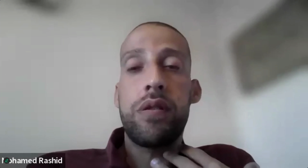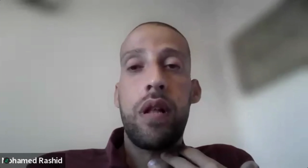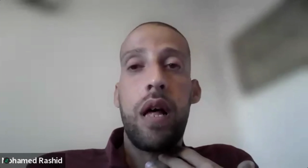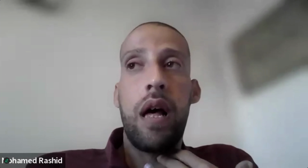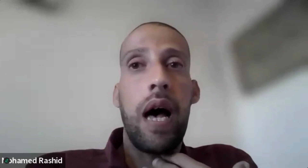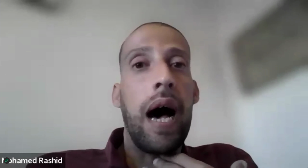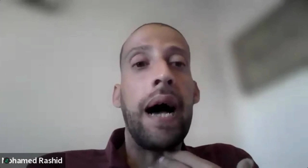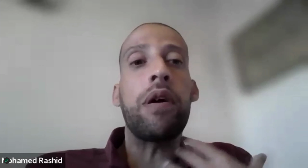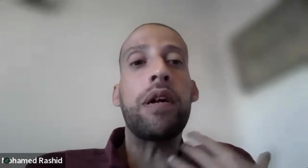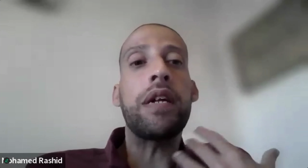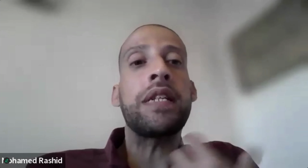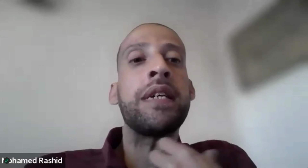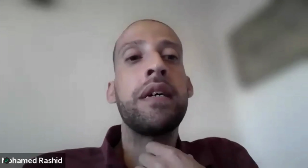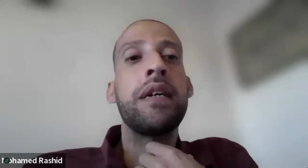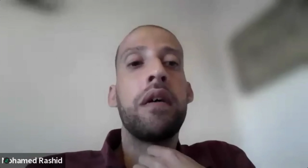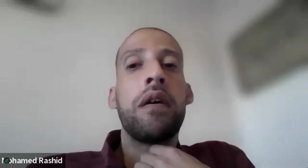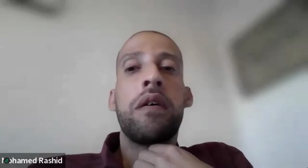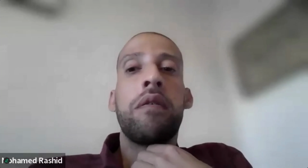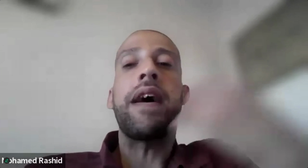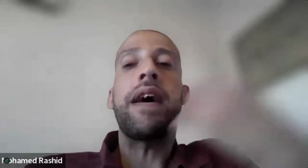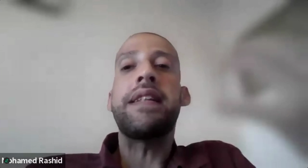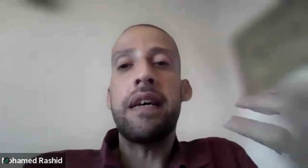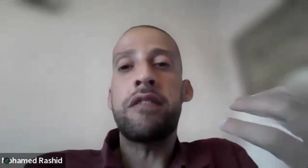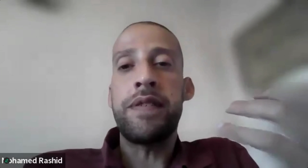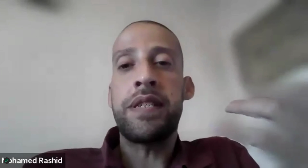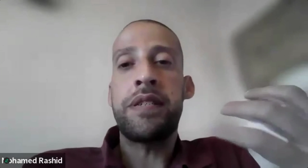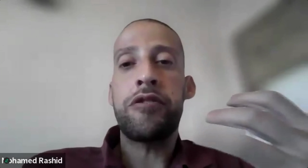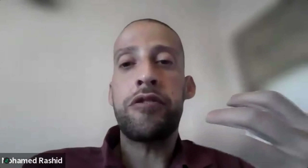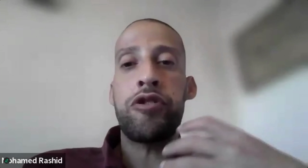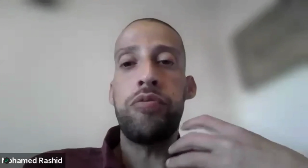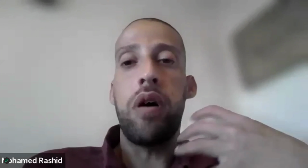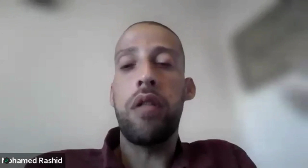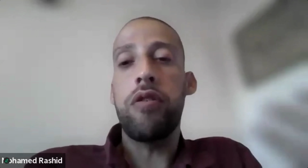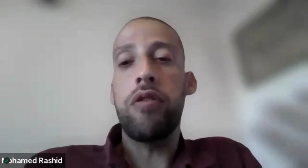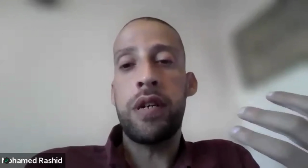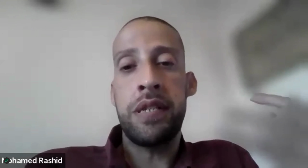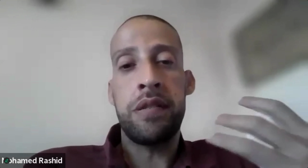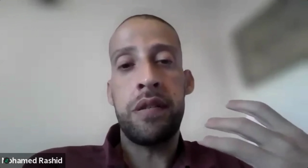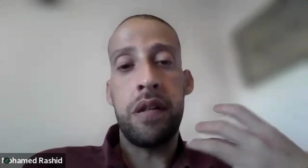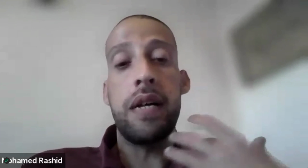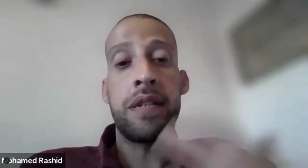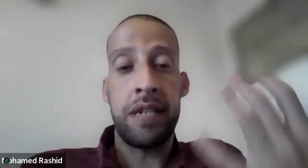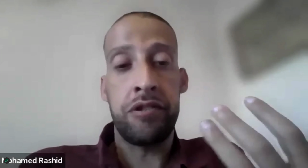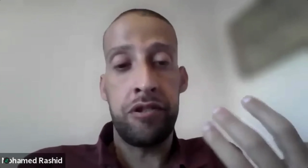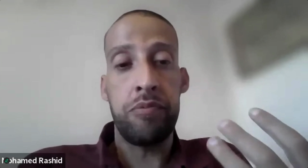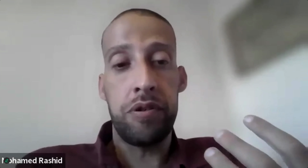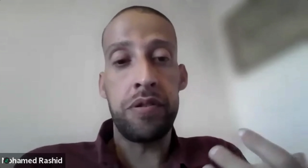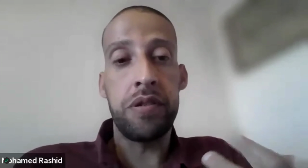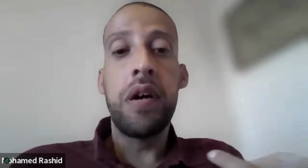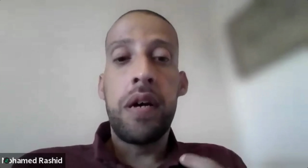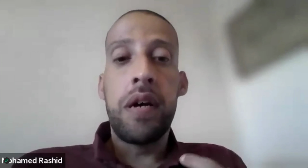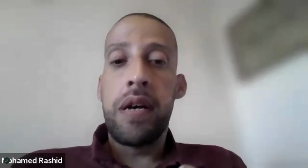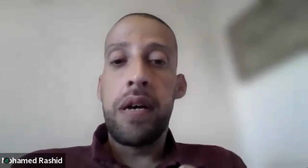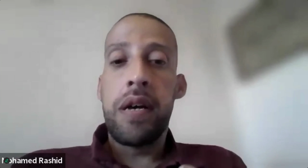would I wanted to provide that service to other to